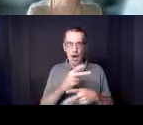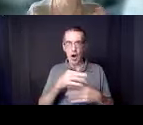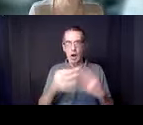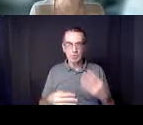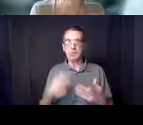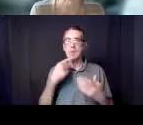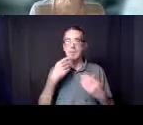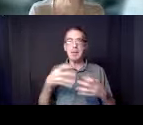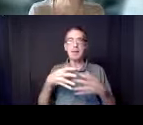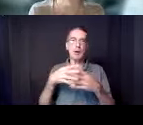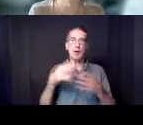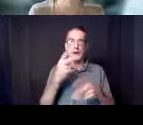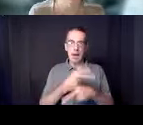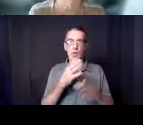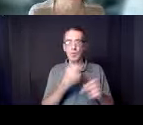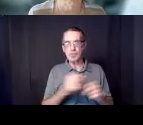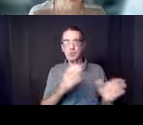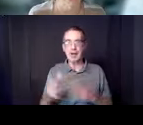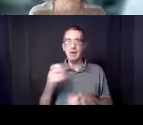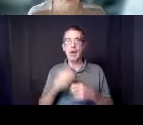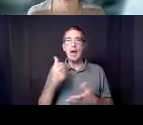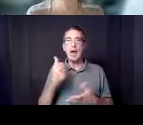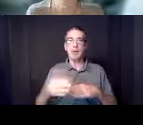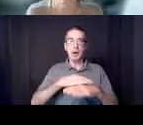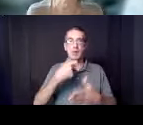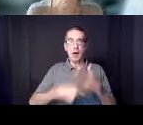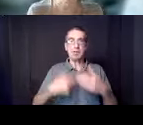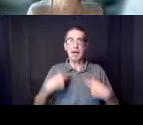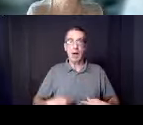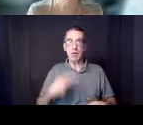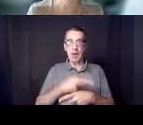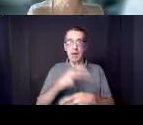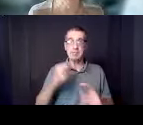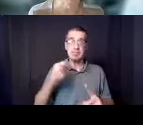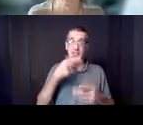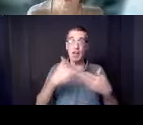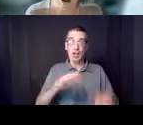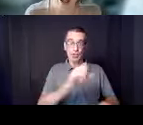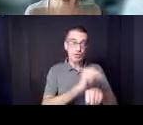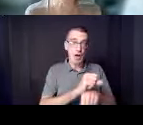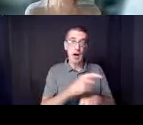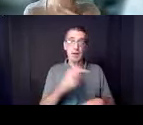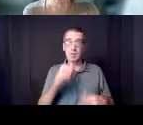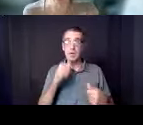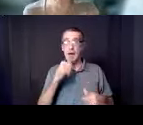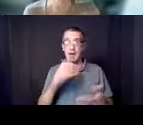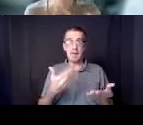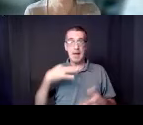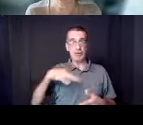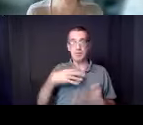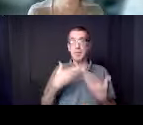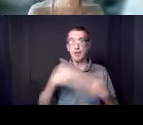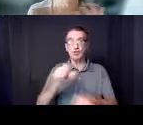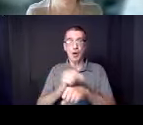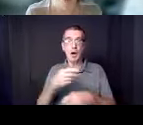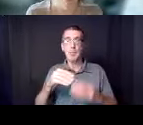that was in the American Rescue Plan to help families cover the cost of healthcare, particularly if they've lost a job, they're not Medicaid eligible, they lost their job,